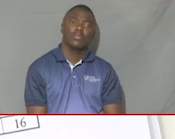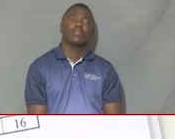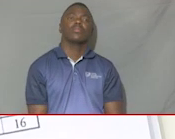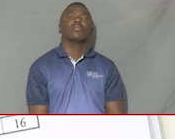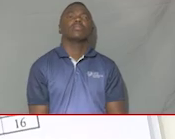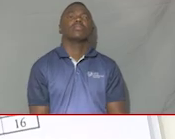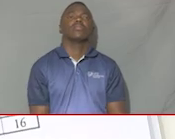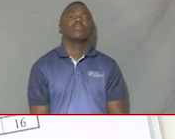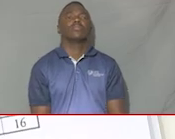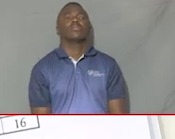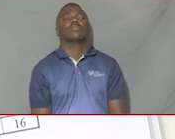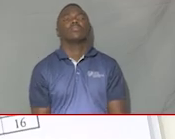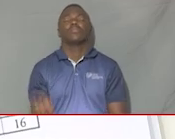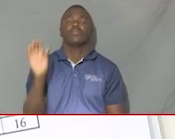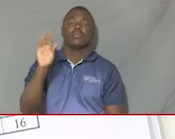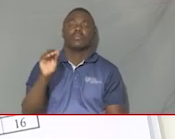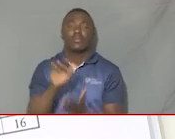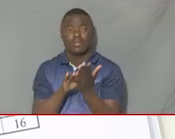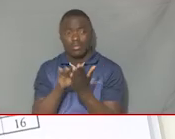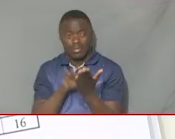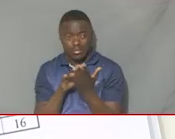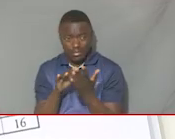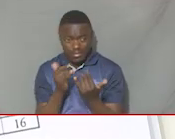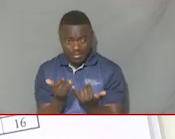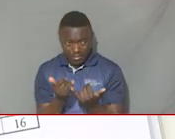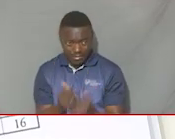correlation coefficient there, the R value.